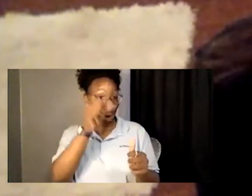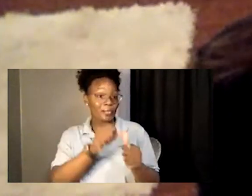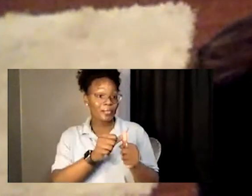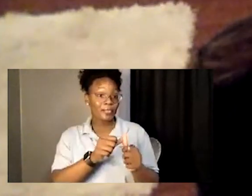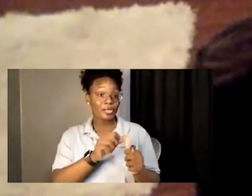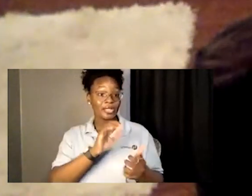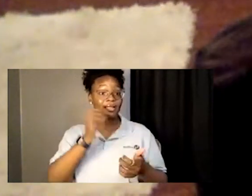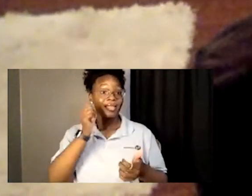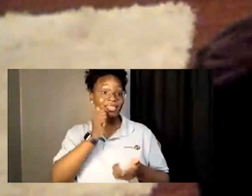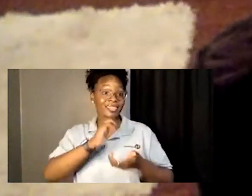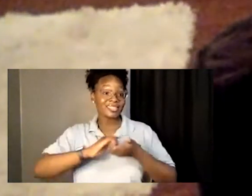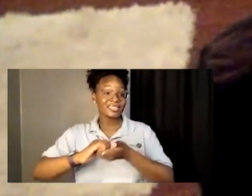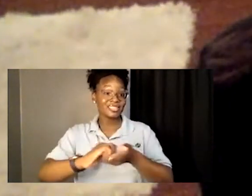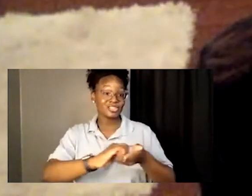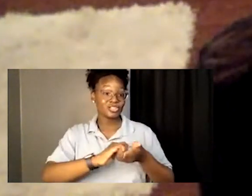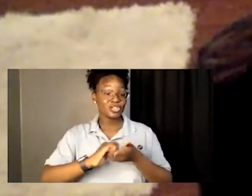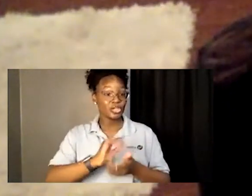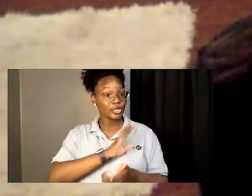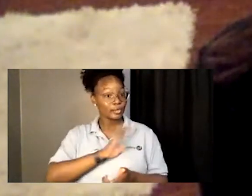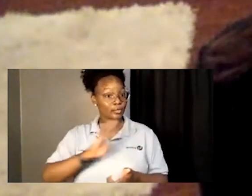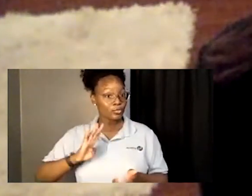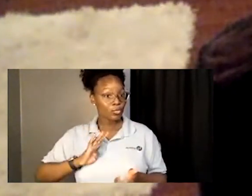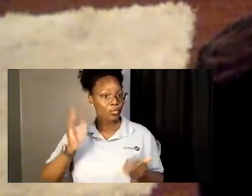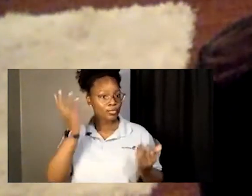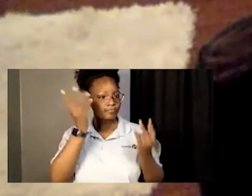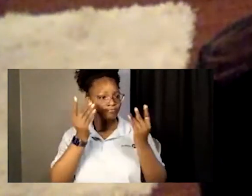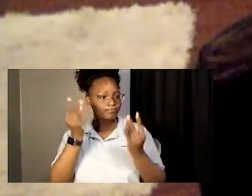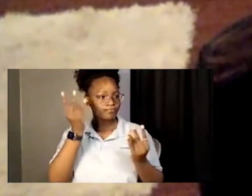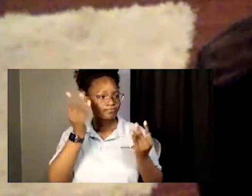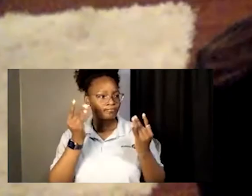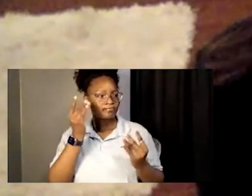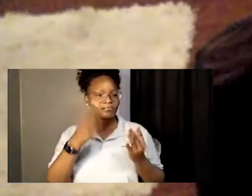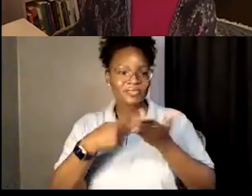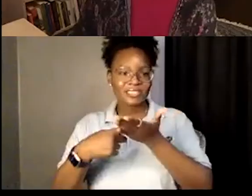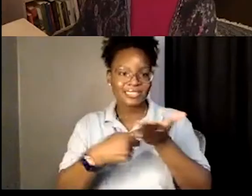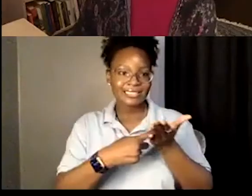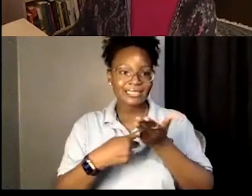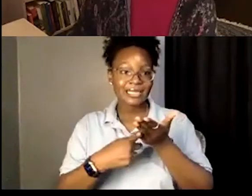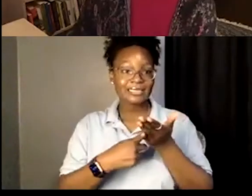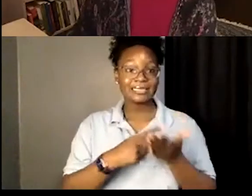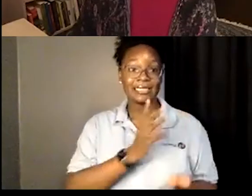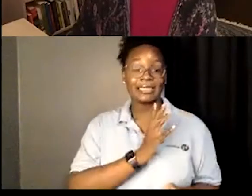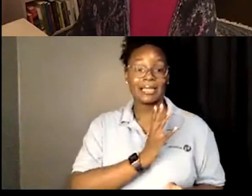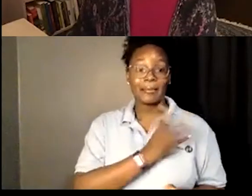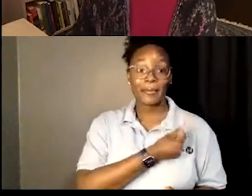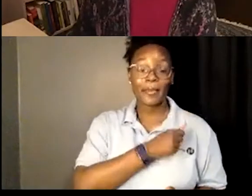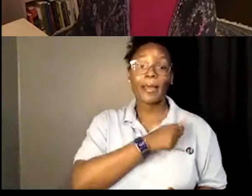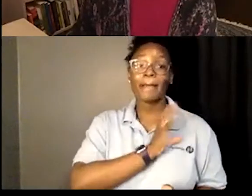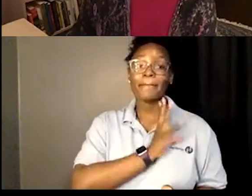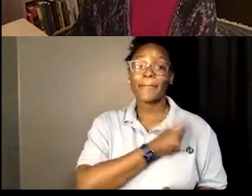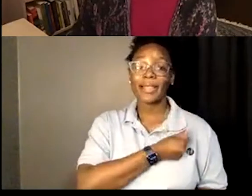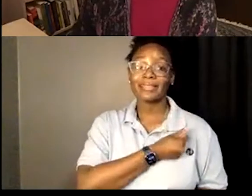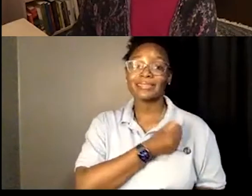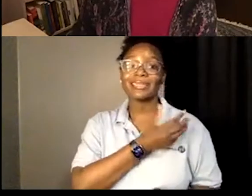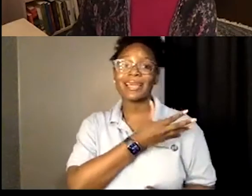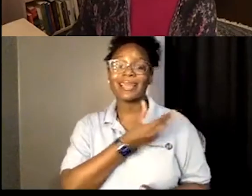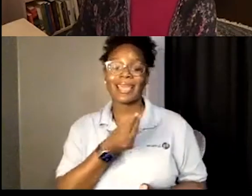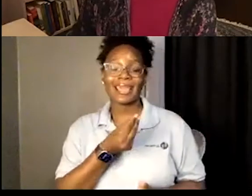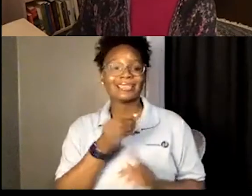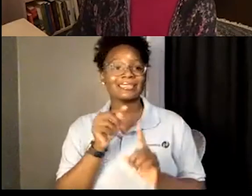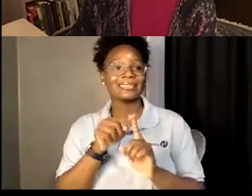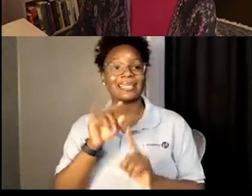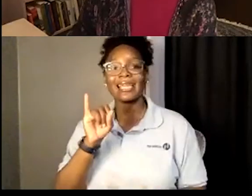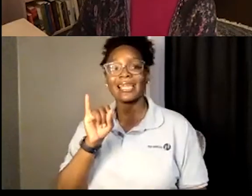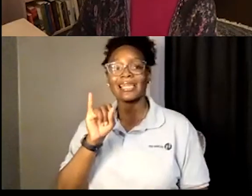is contemplating pursuing dialogue about Israel and Palestine with what is clearly palpable